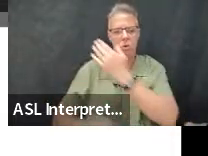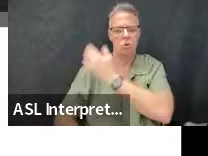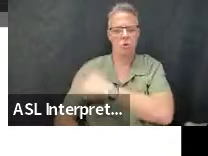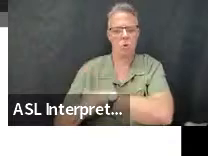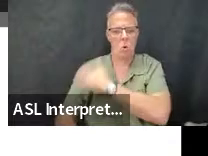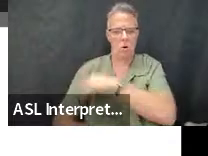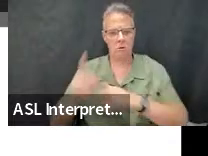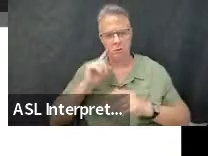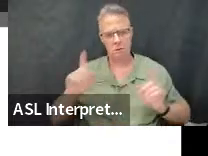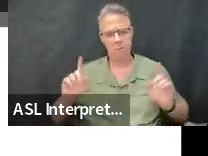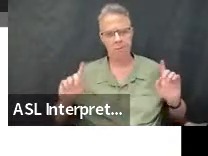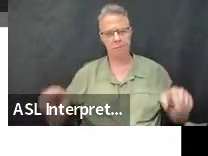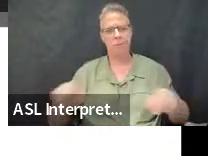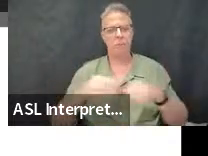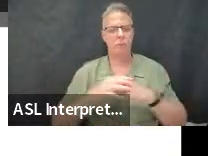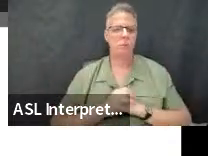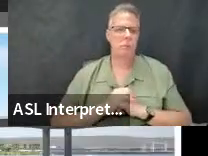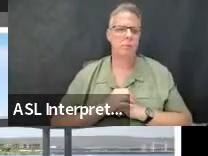inside shoulder.